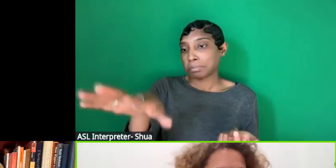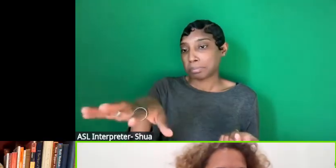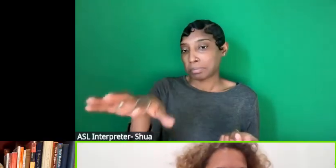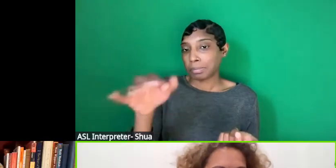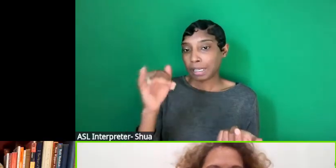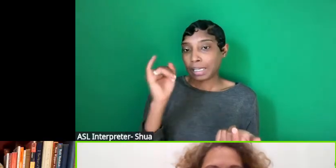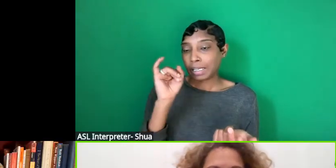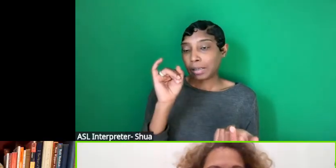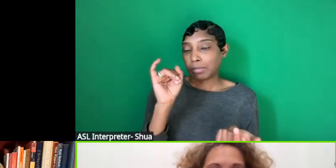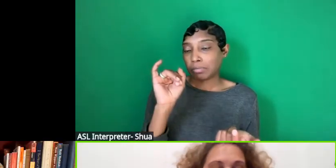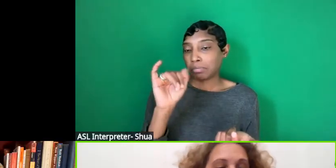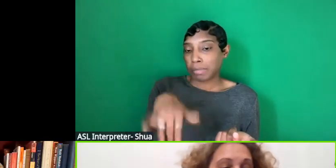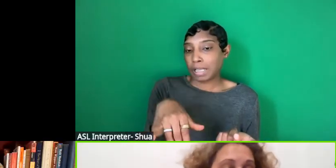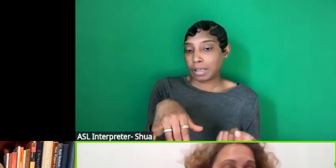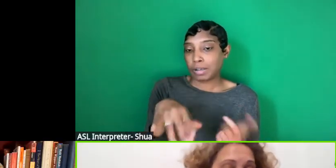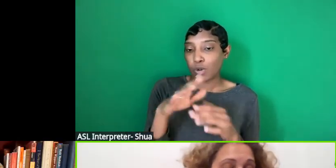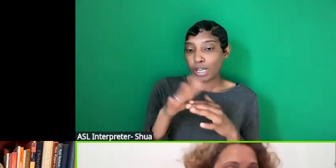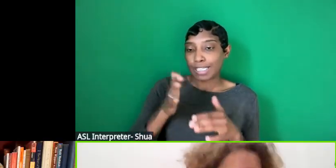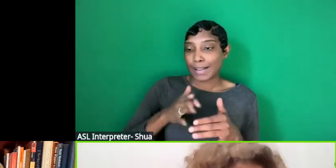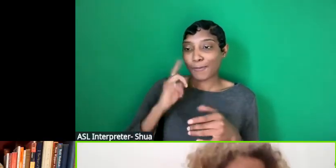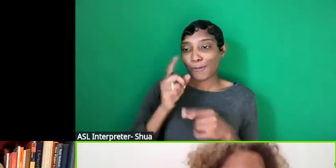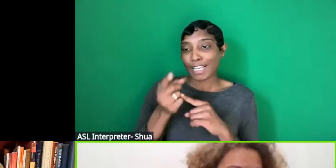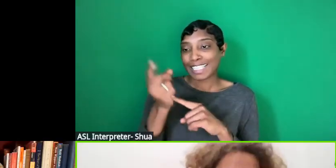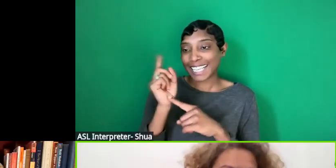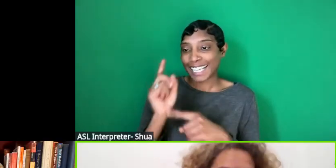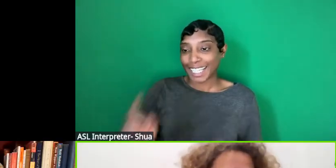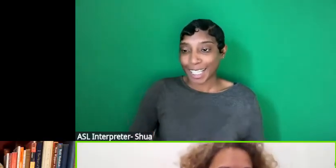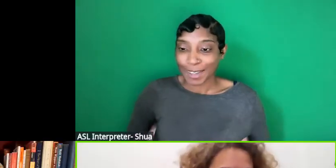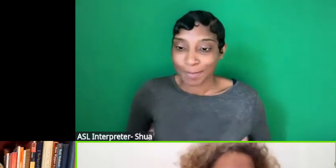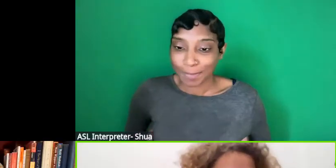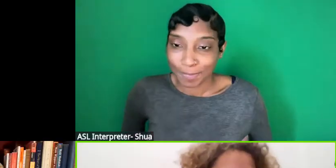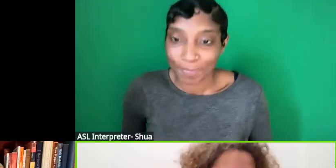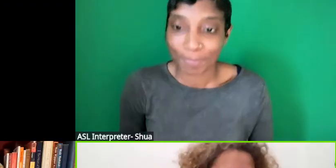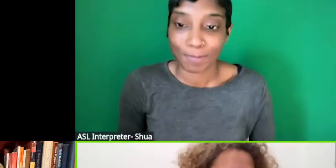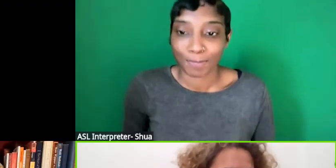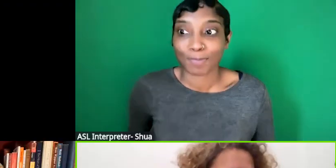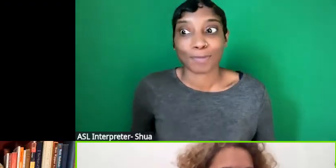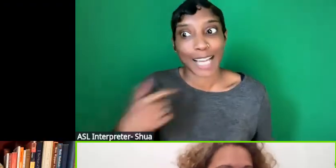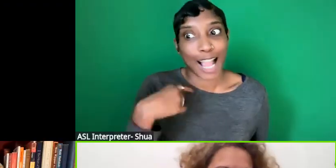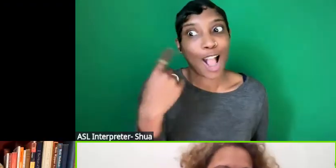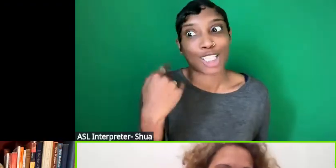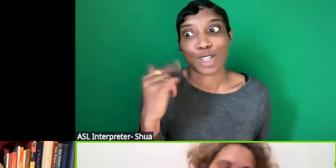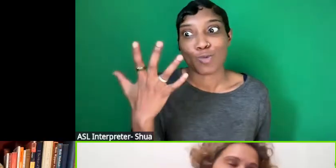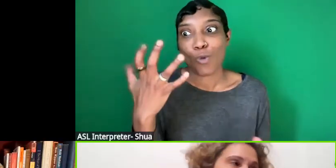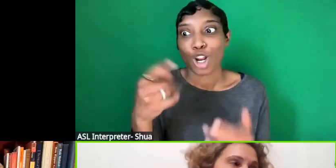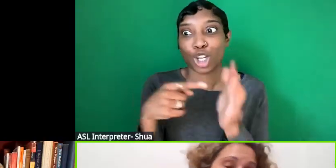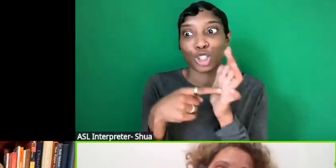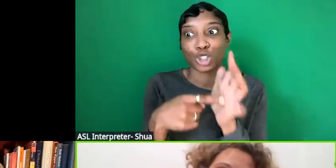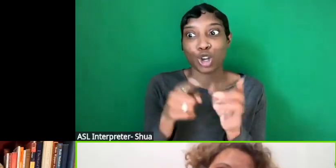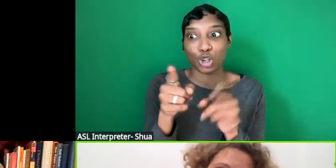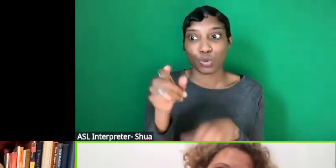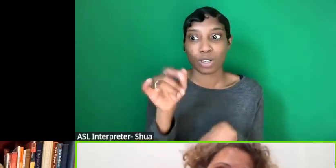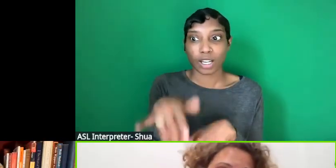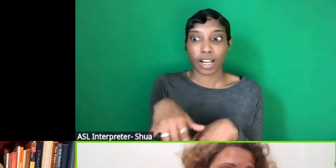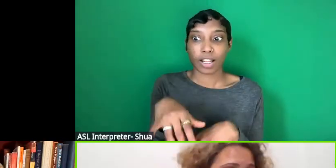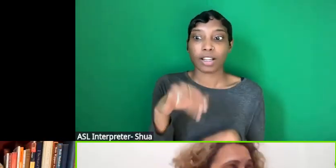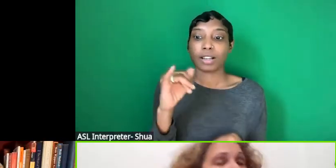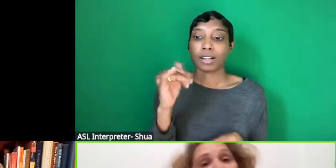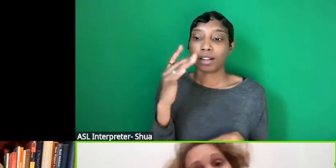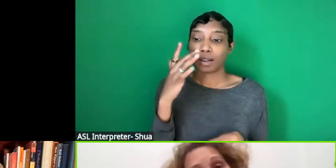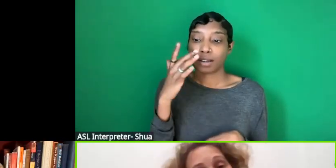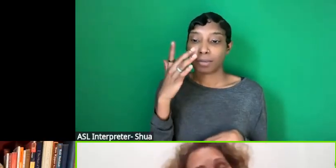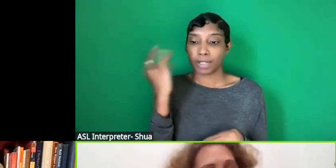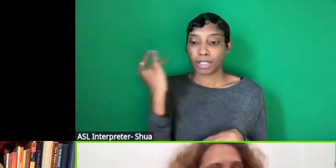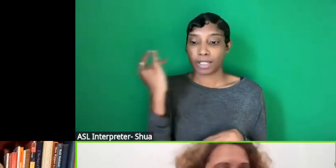for a second. So wanted to show you that. That is another way to do it. I think you might end up with a thinner piece of paper that